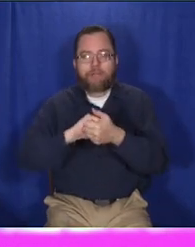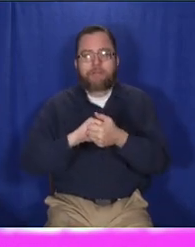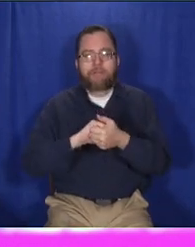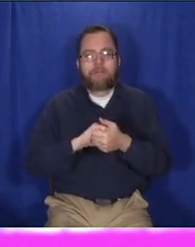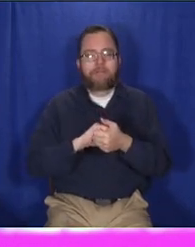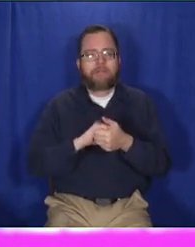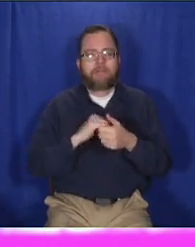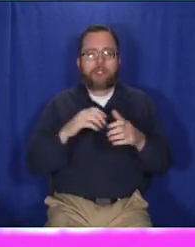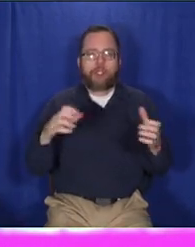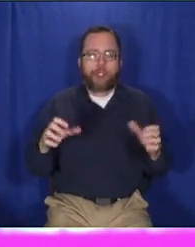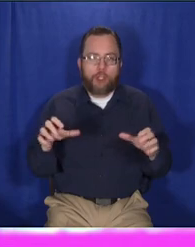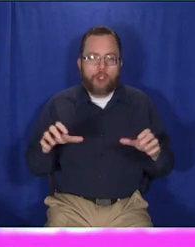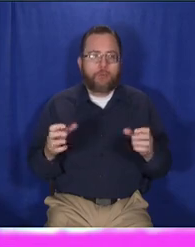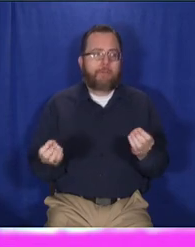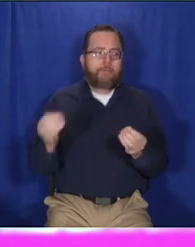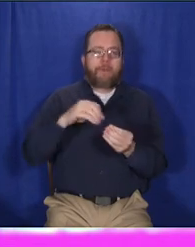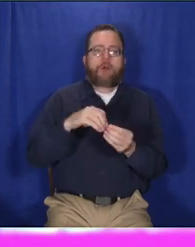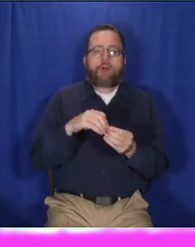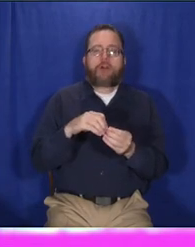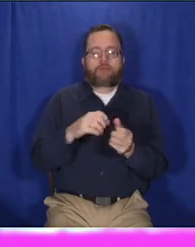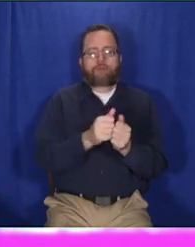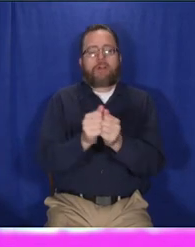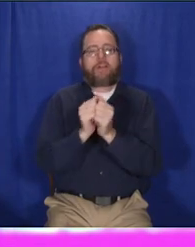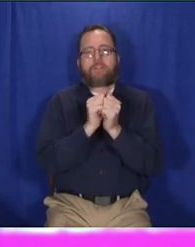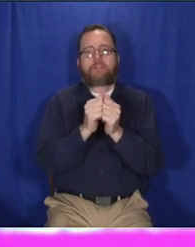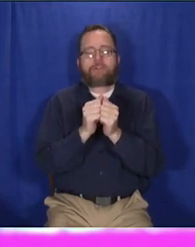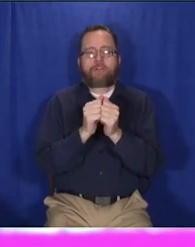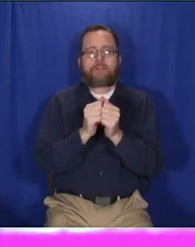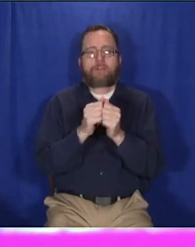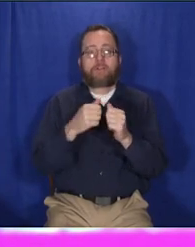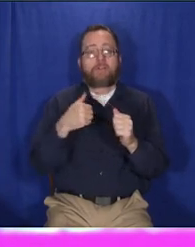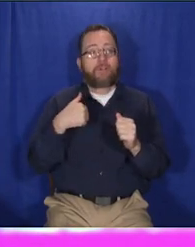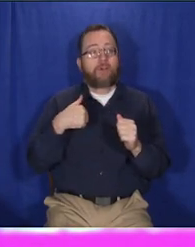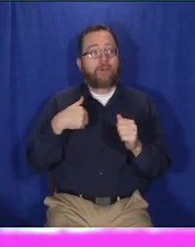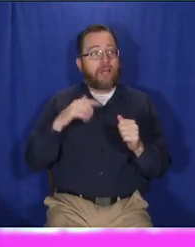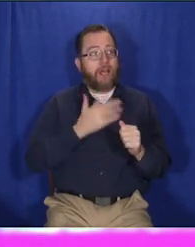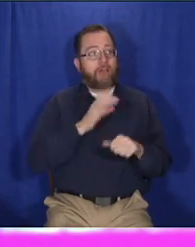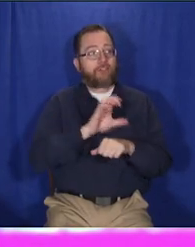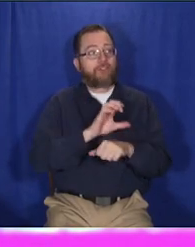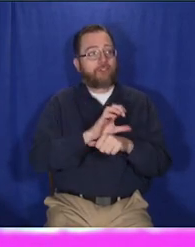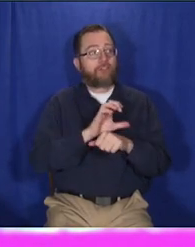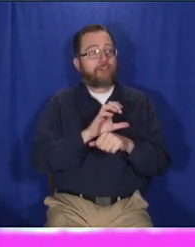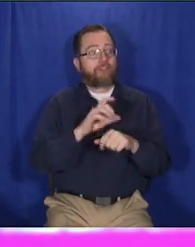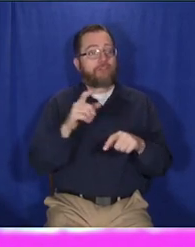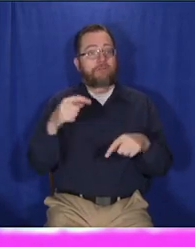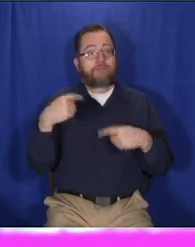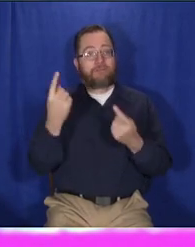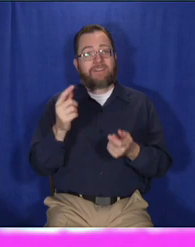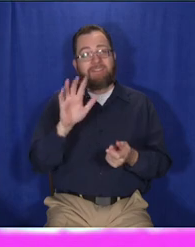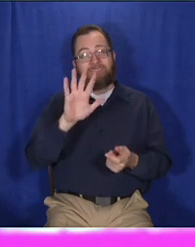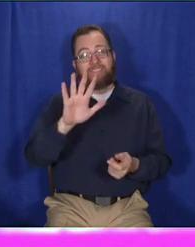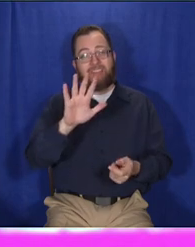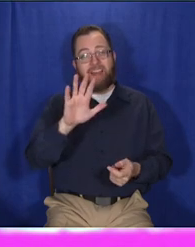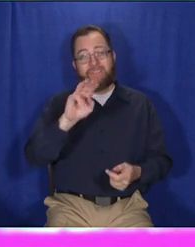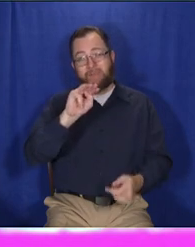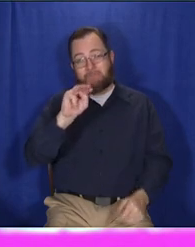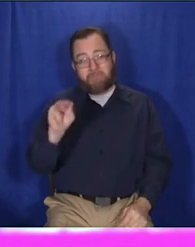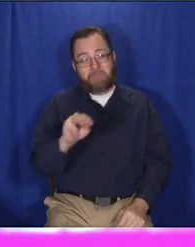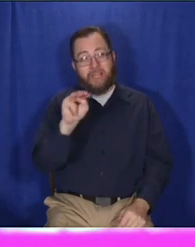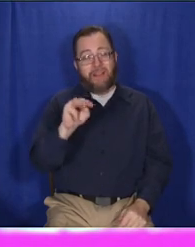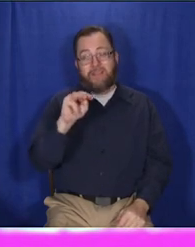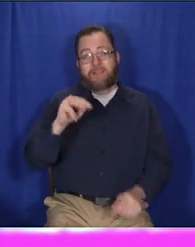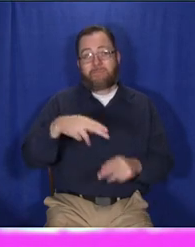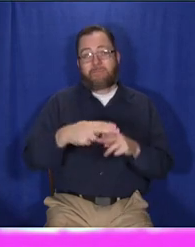own. And so as a local church family together, we've given almost 5 million pounds of food away over the course of